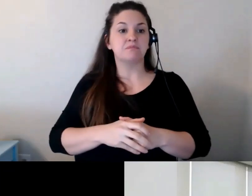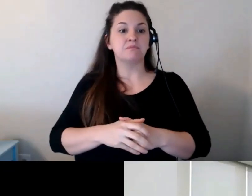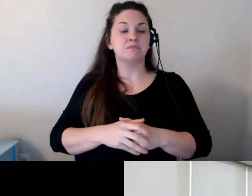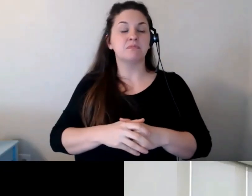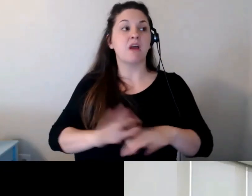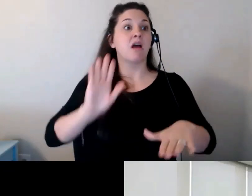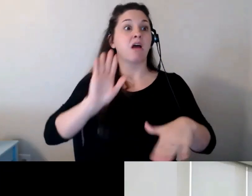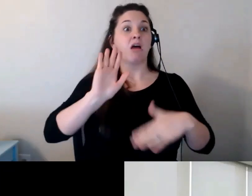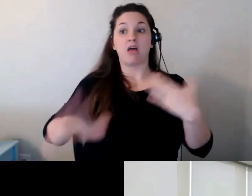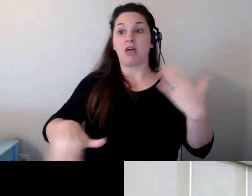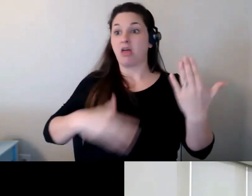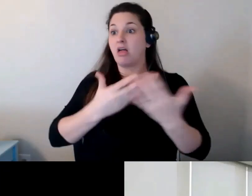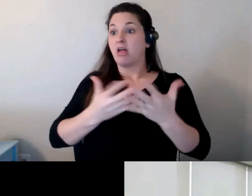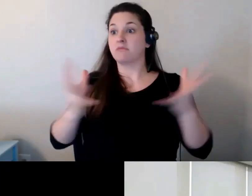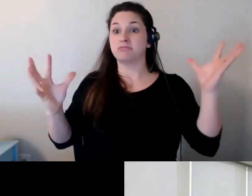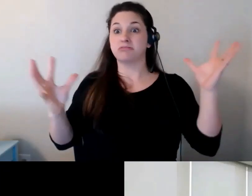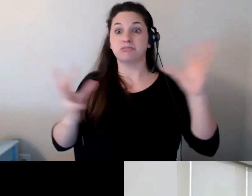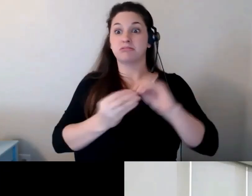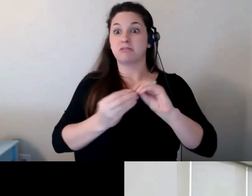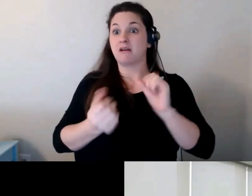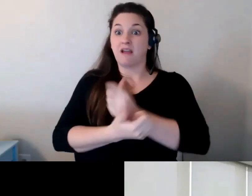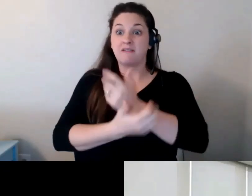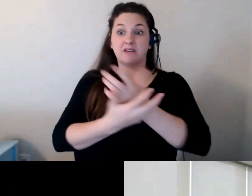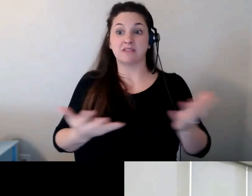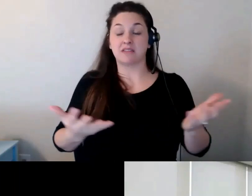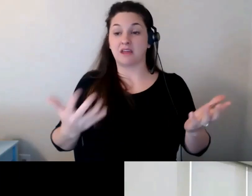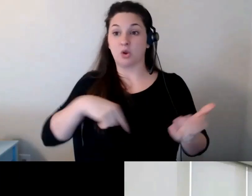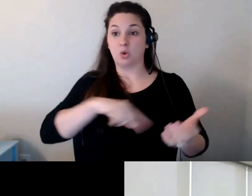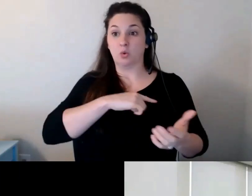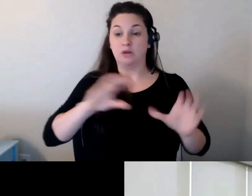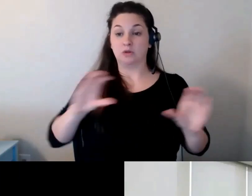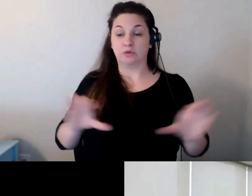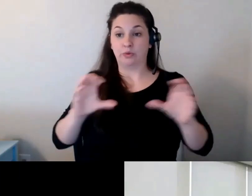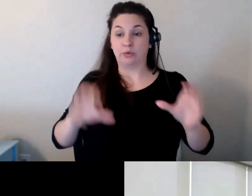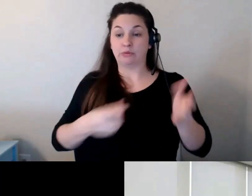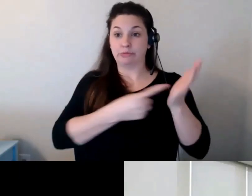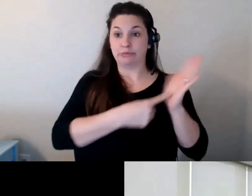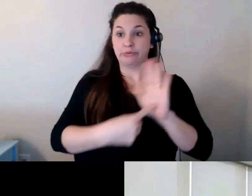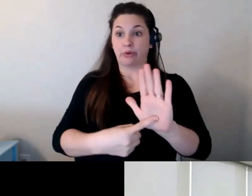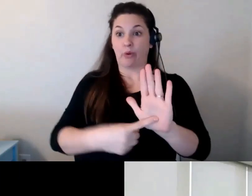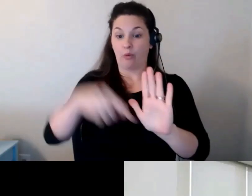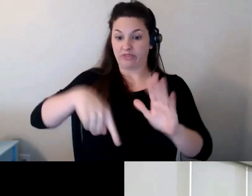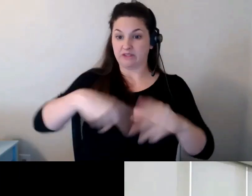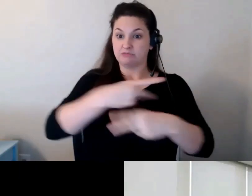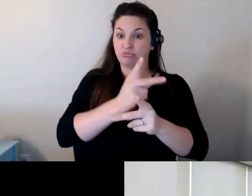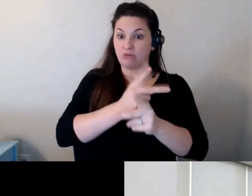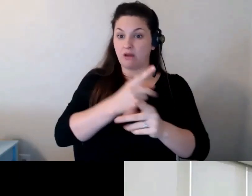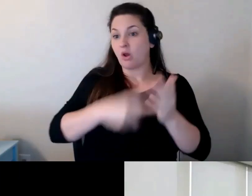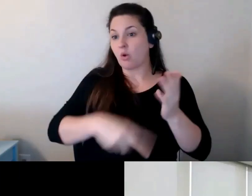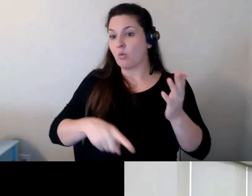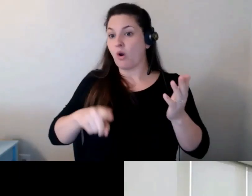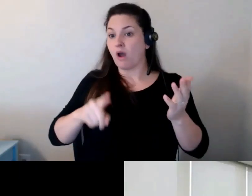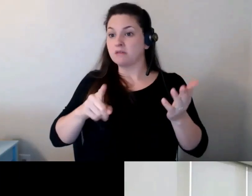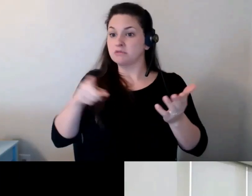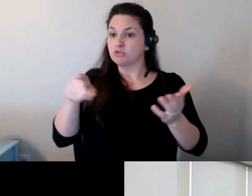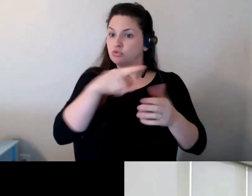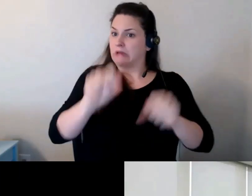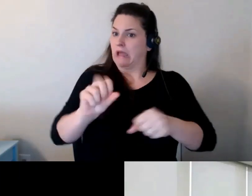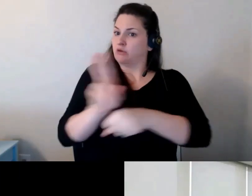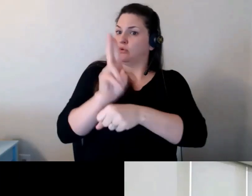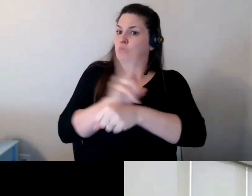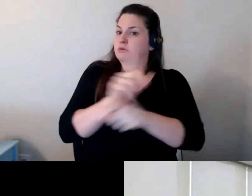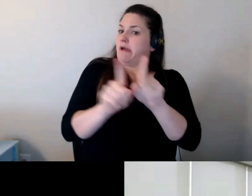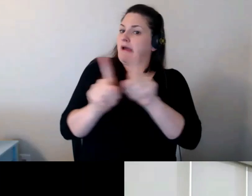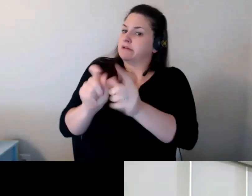did to feature what this product means and what it will offer you as authors and